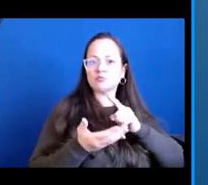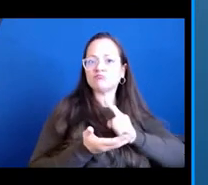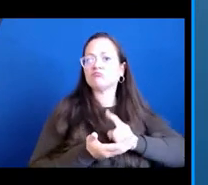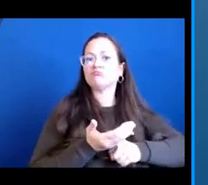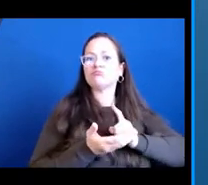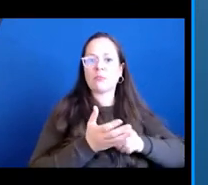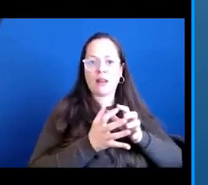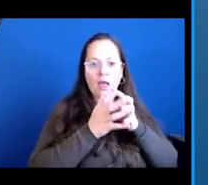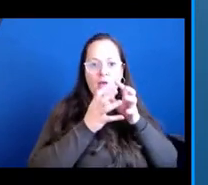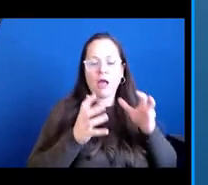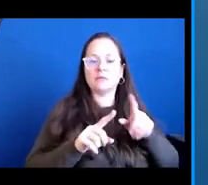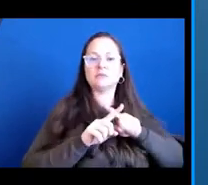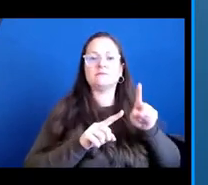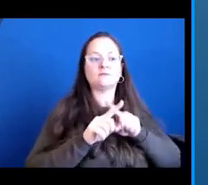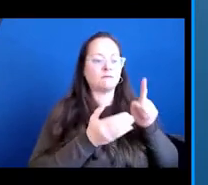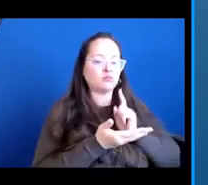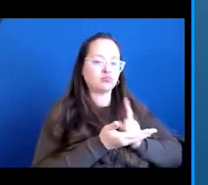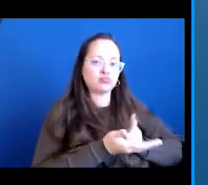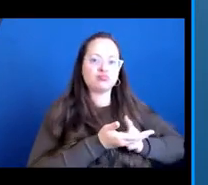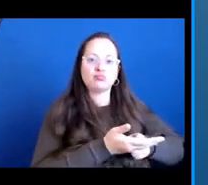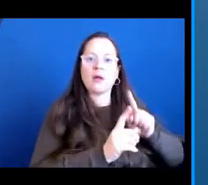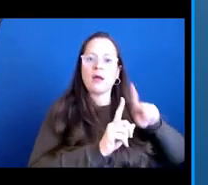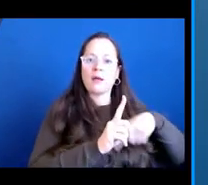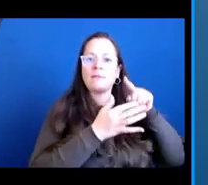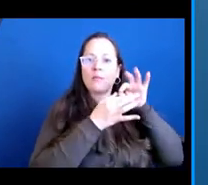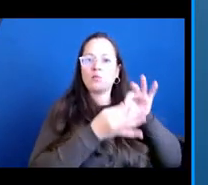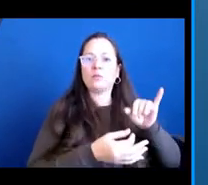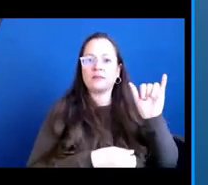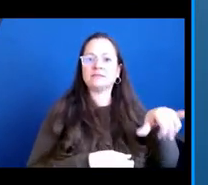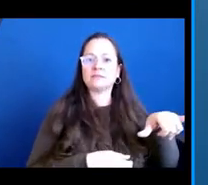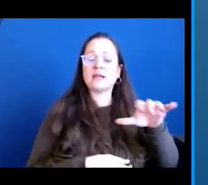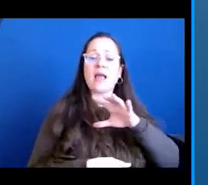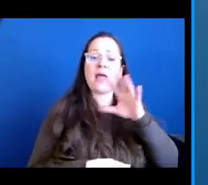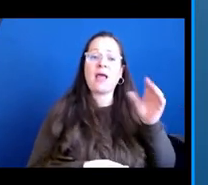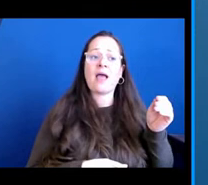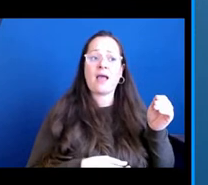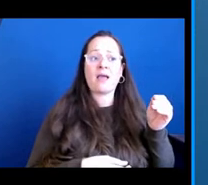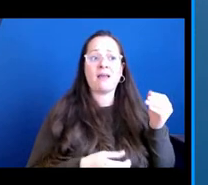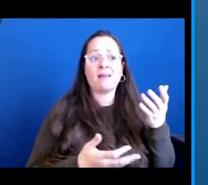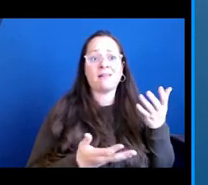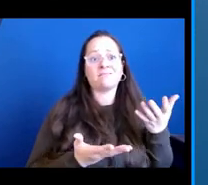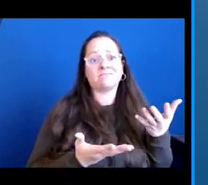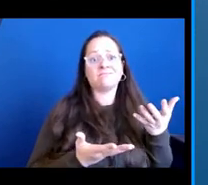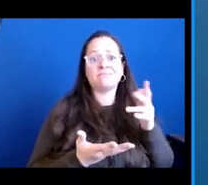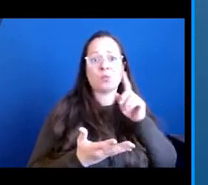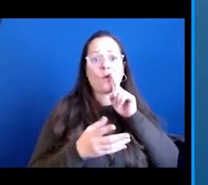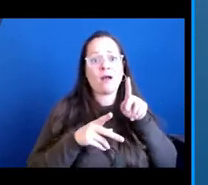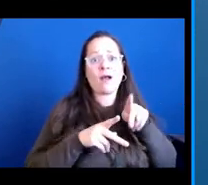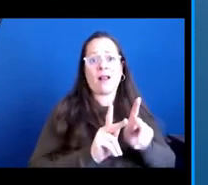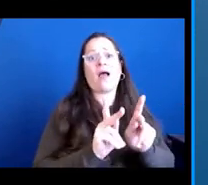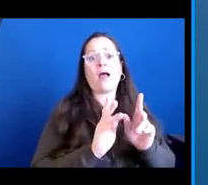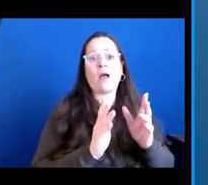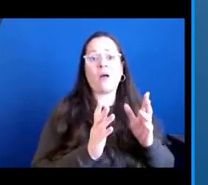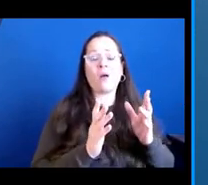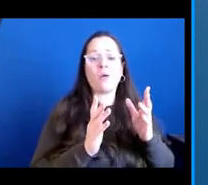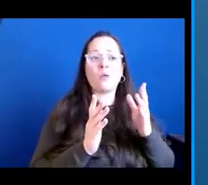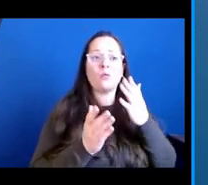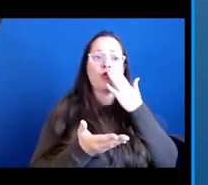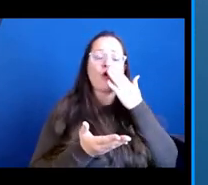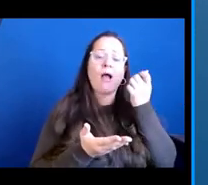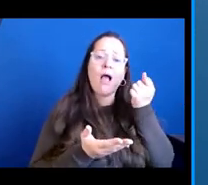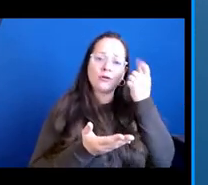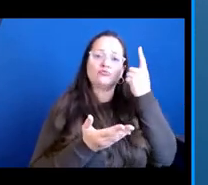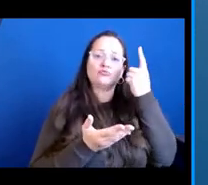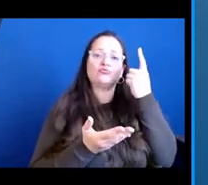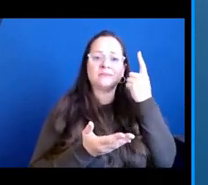debate about this and you know it's probably allowed a greater understanding of where the country's played out